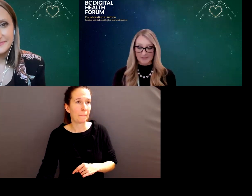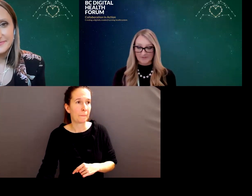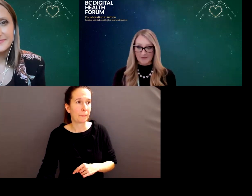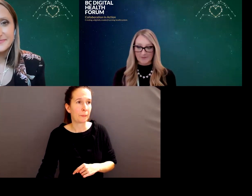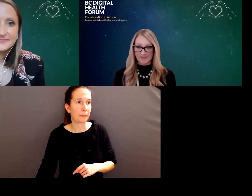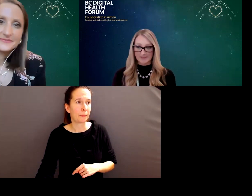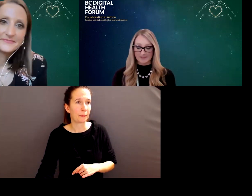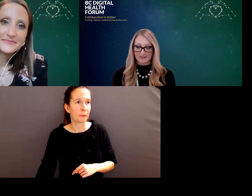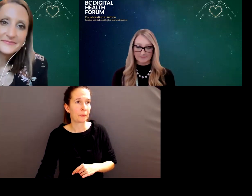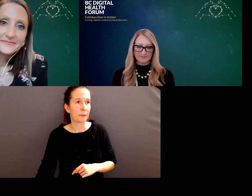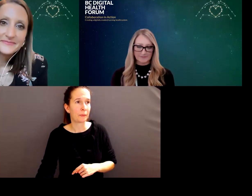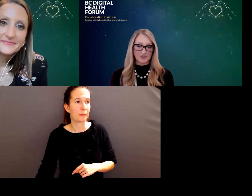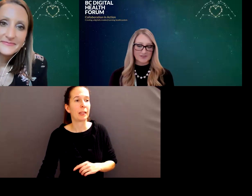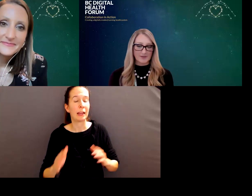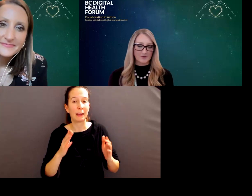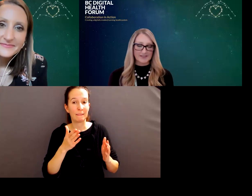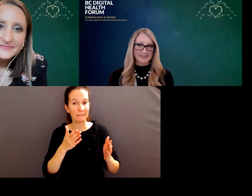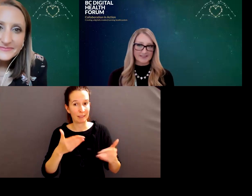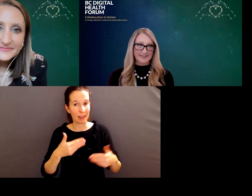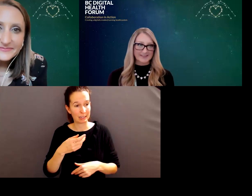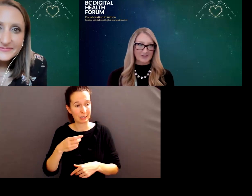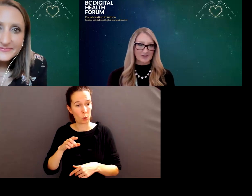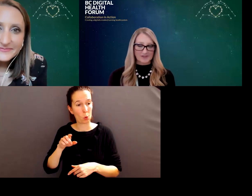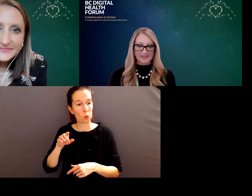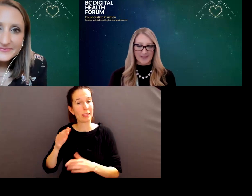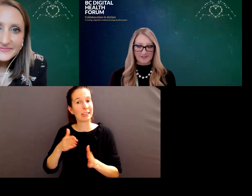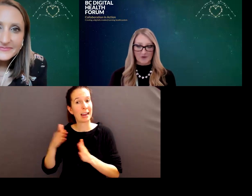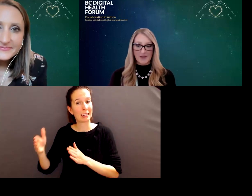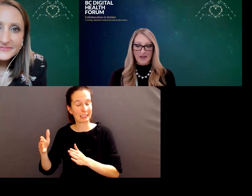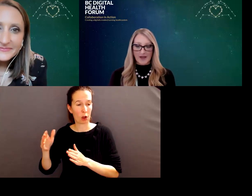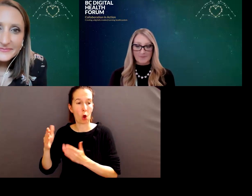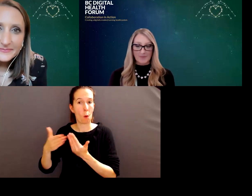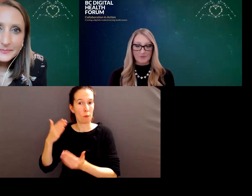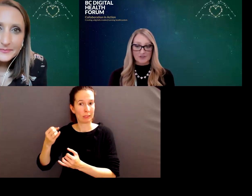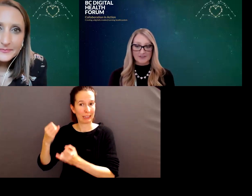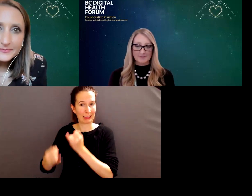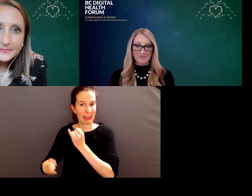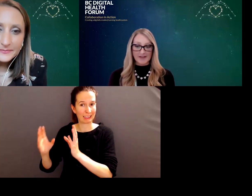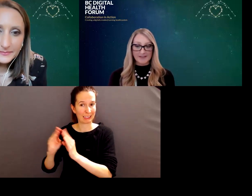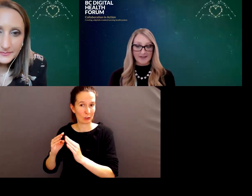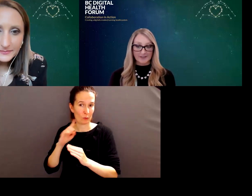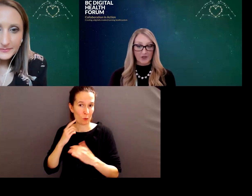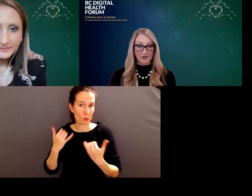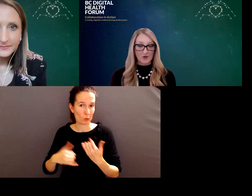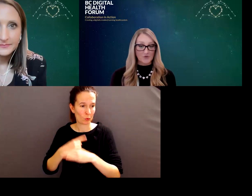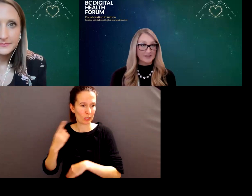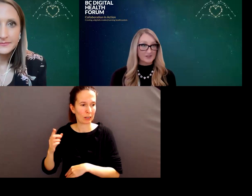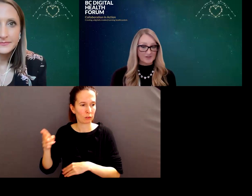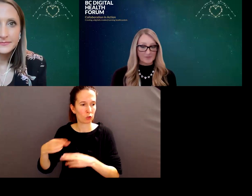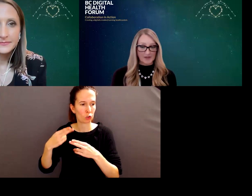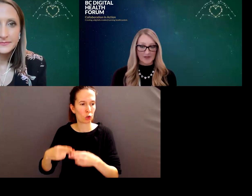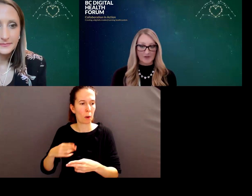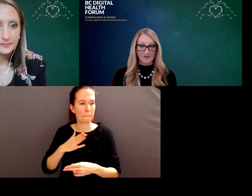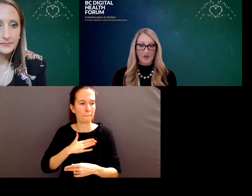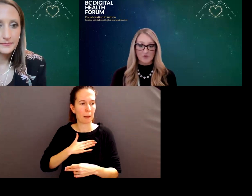I believe might be the just about second to last session of the day. So, which is my guide, Long COVID,